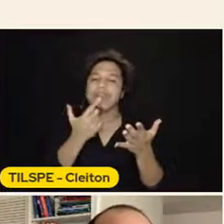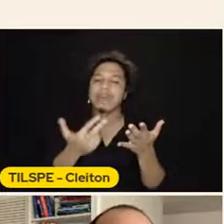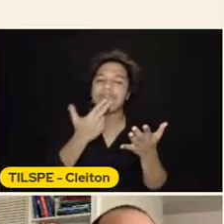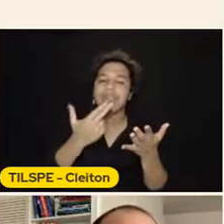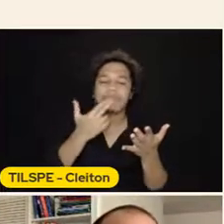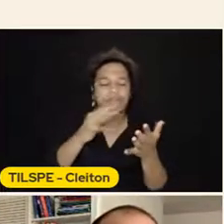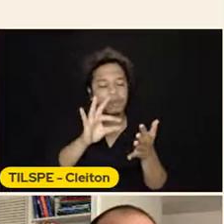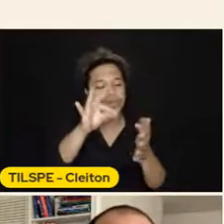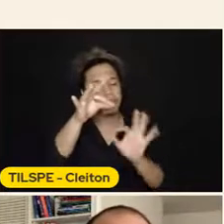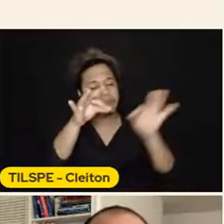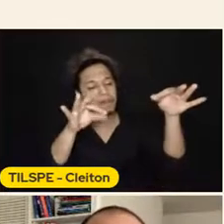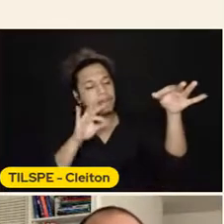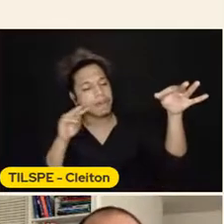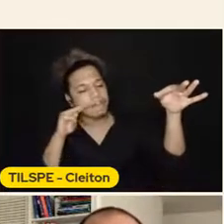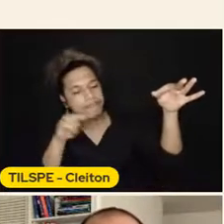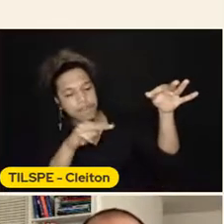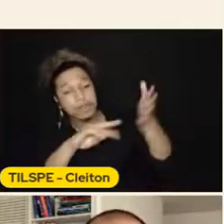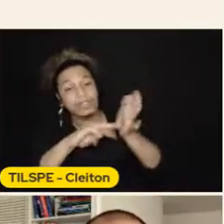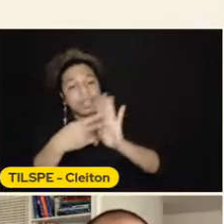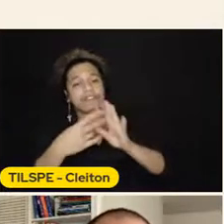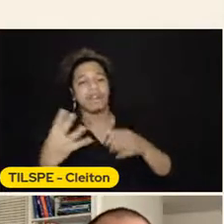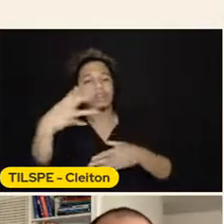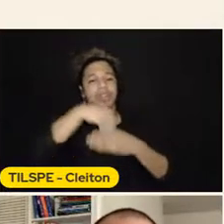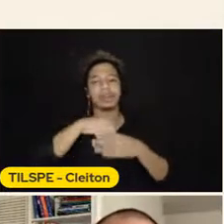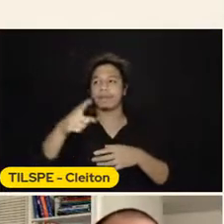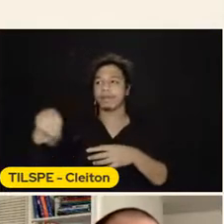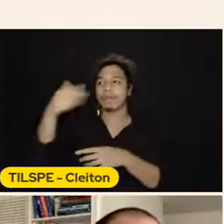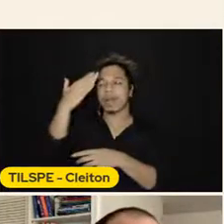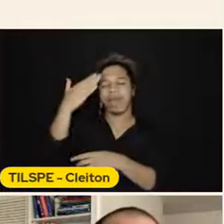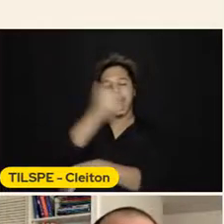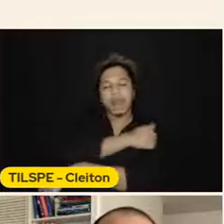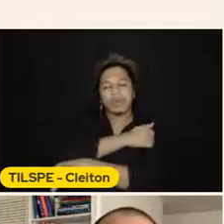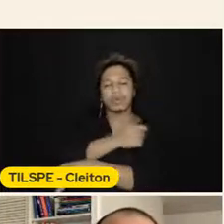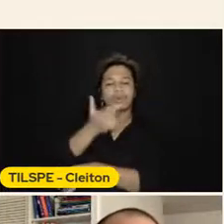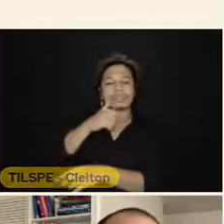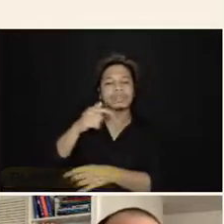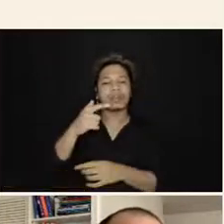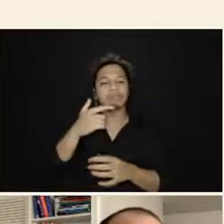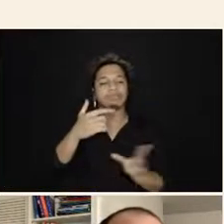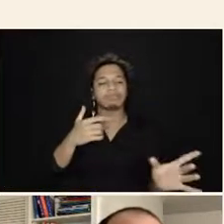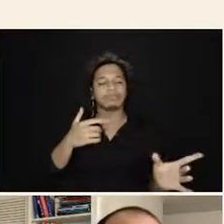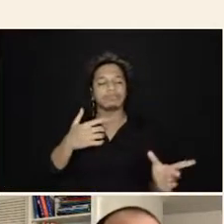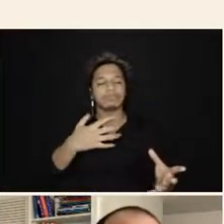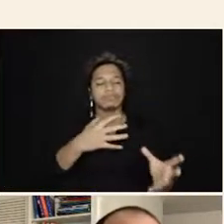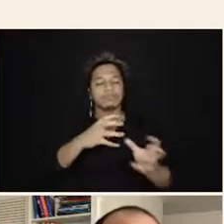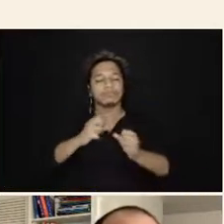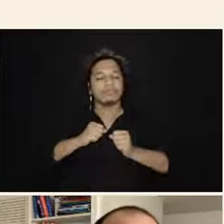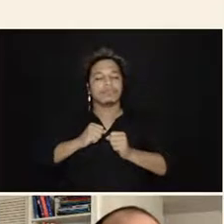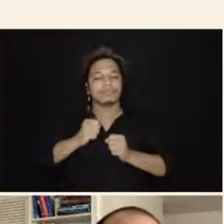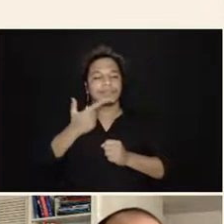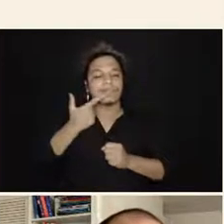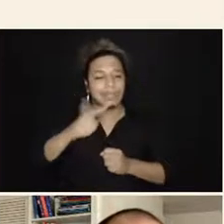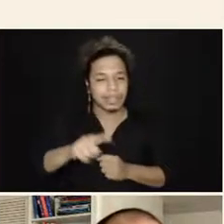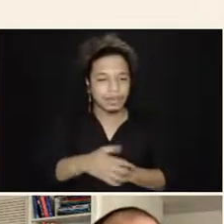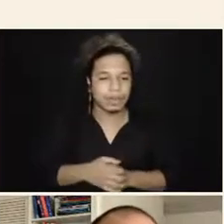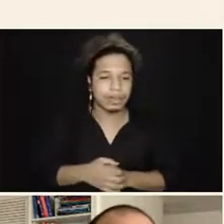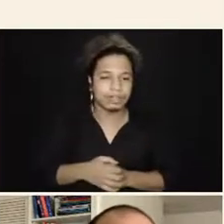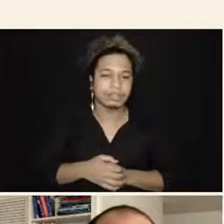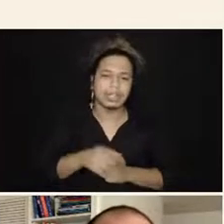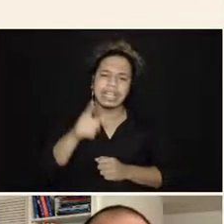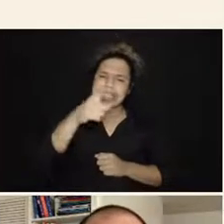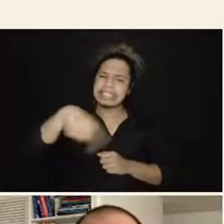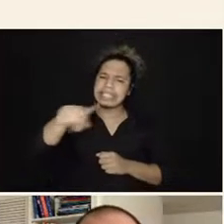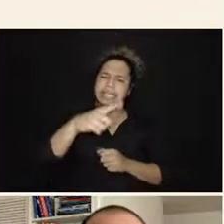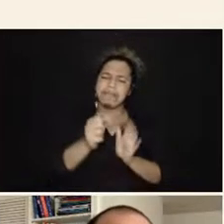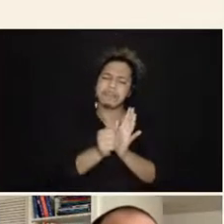to do to make meaning. These picture books also bring an array of multimodal aids that we